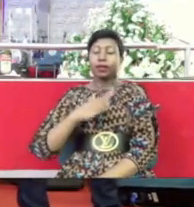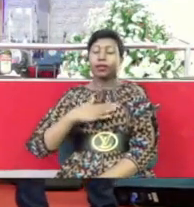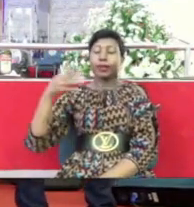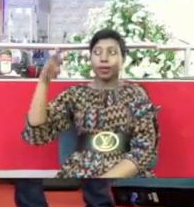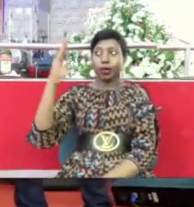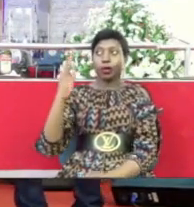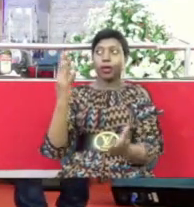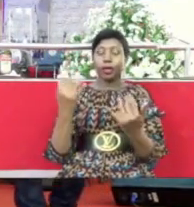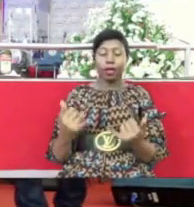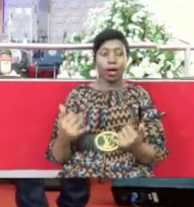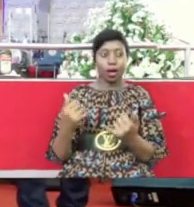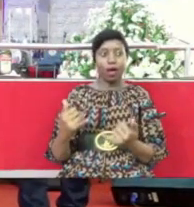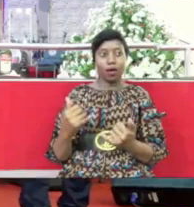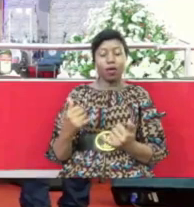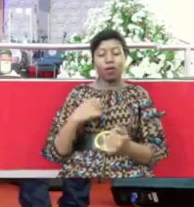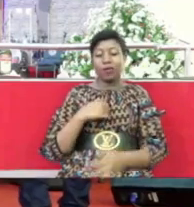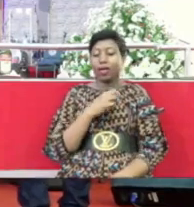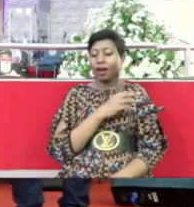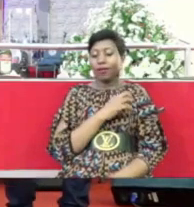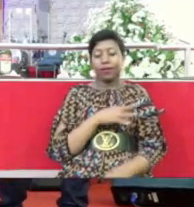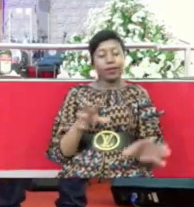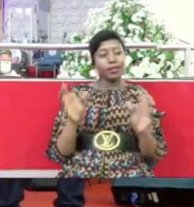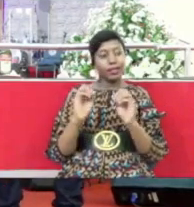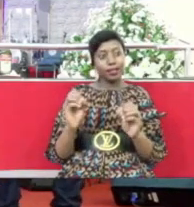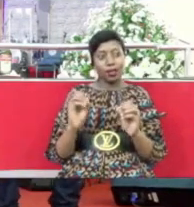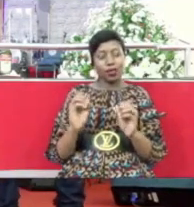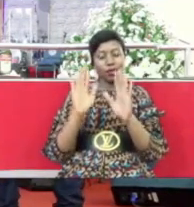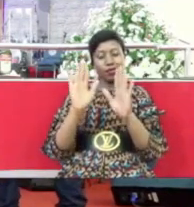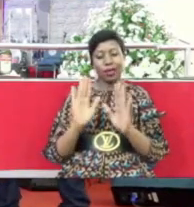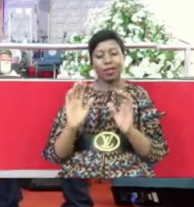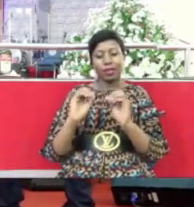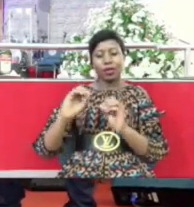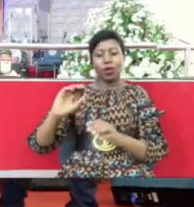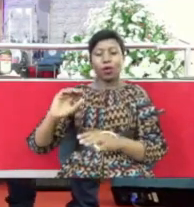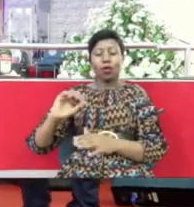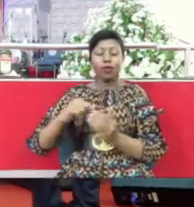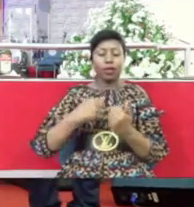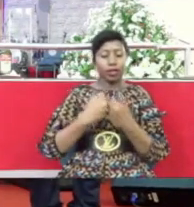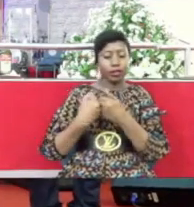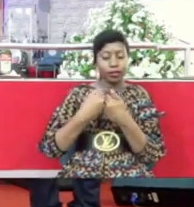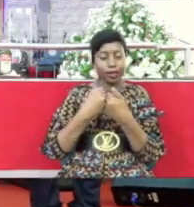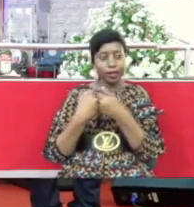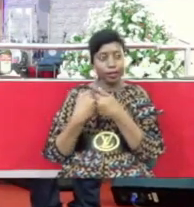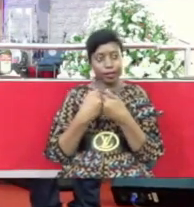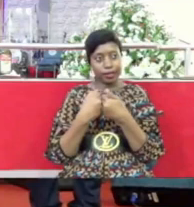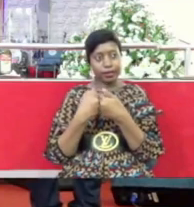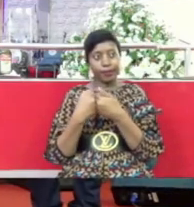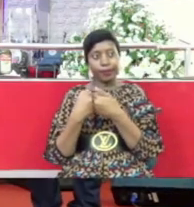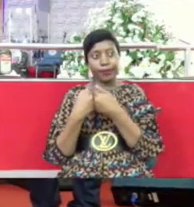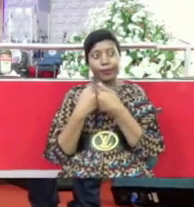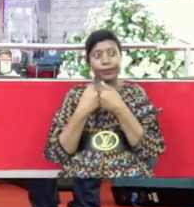Therefore, kwa sababu hiyo, I will not be afraid. Sitaogopa. Whatever mountain, whatever obstacle, milima, whatever vizuizi, challenge, changamoto